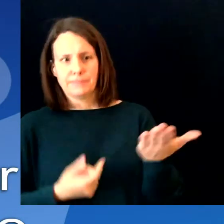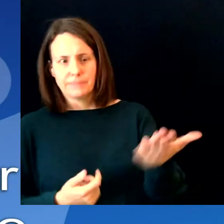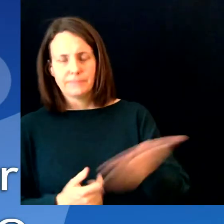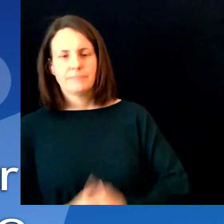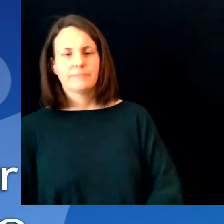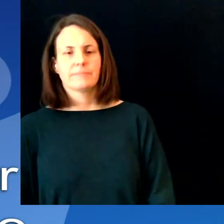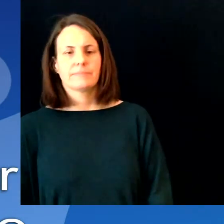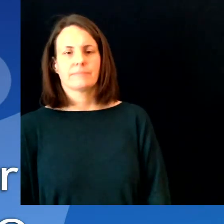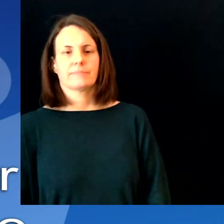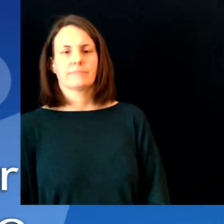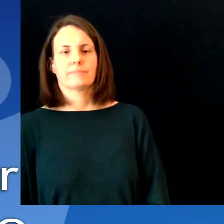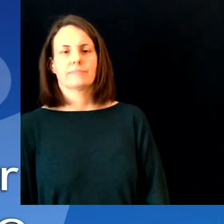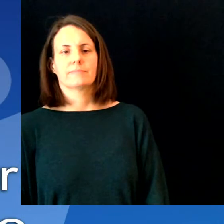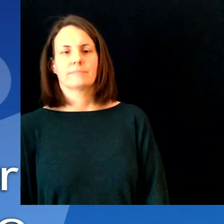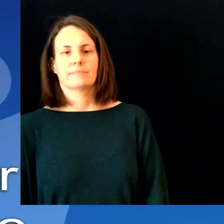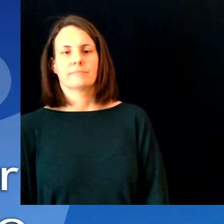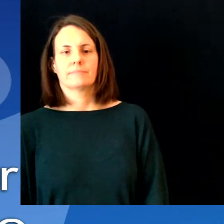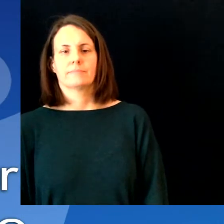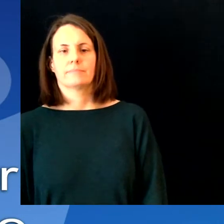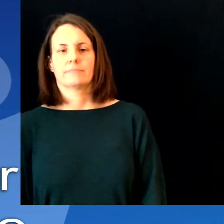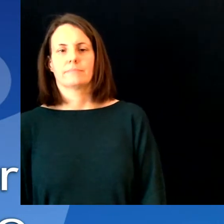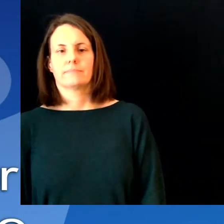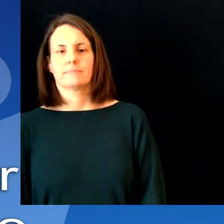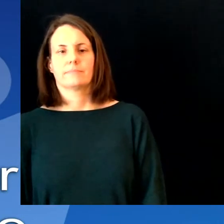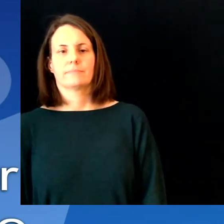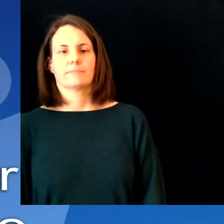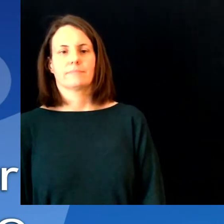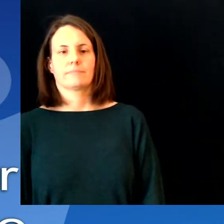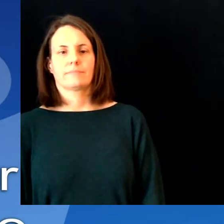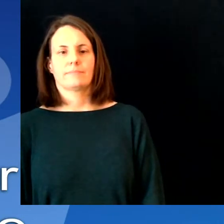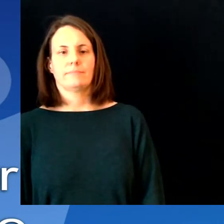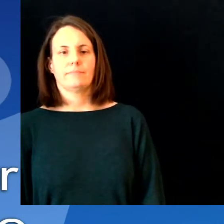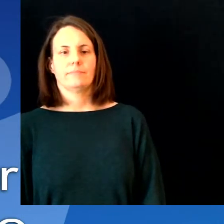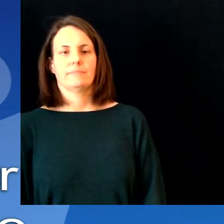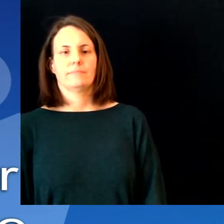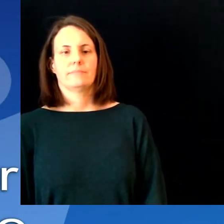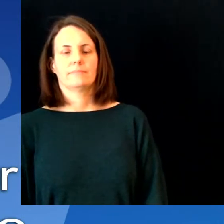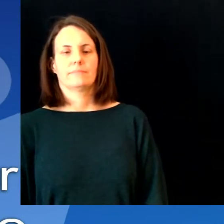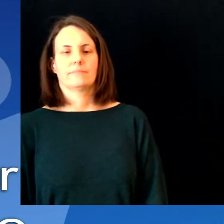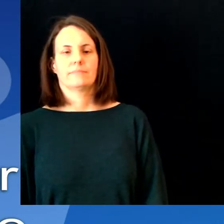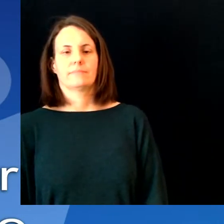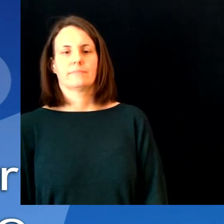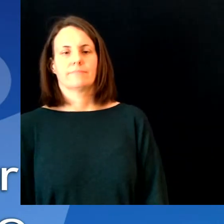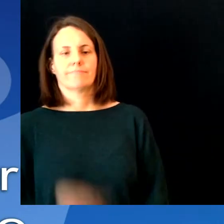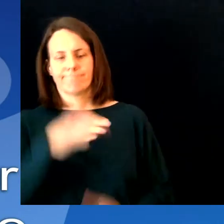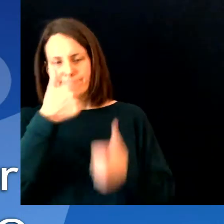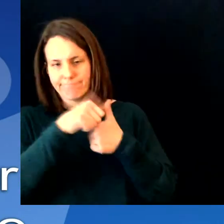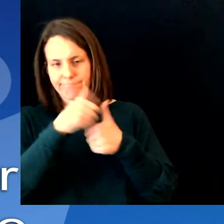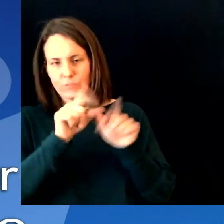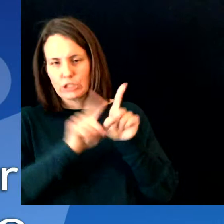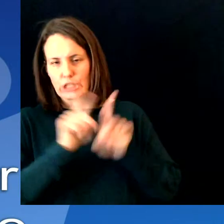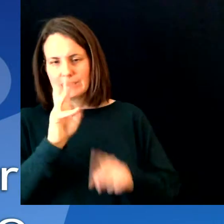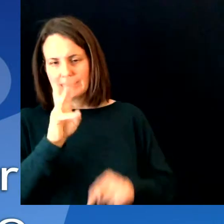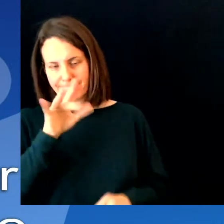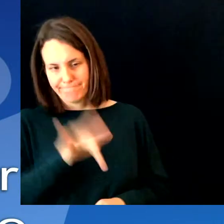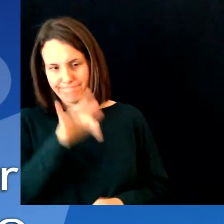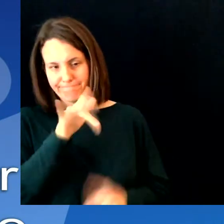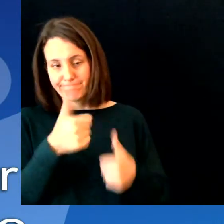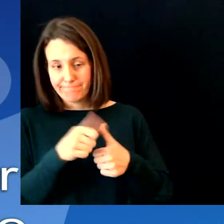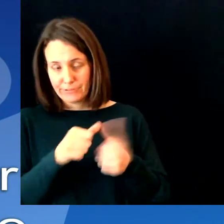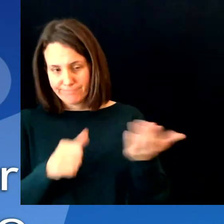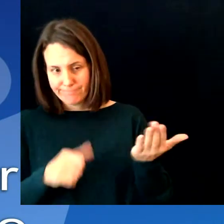And a reminder, *6 unmutes your phone. Once more for Kaya Murray at Fox 11.